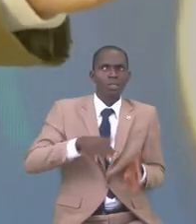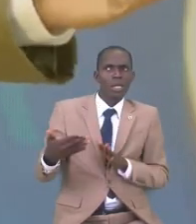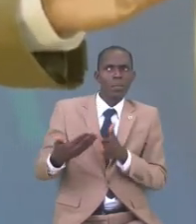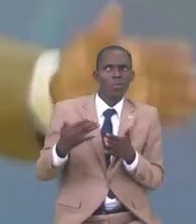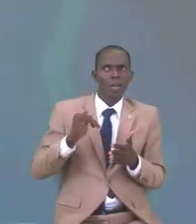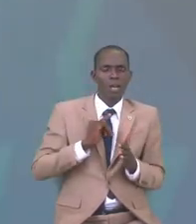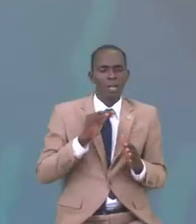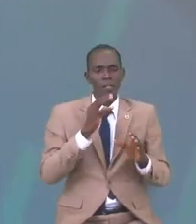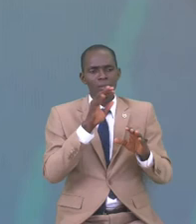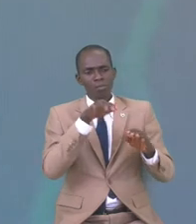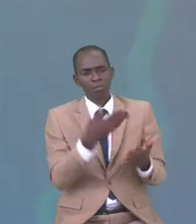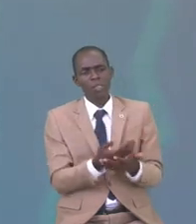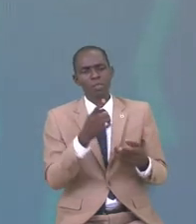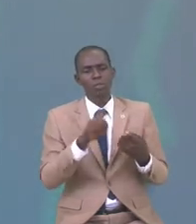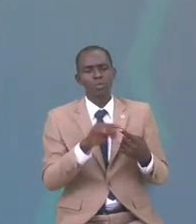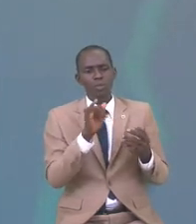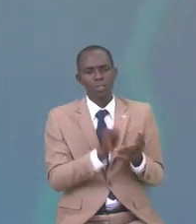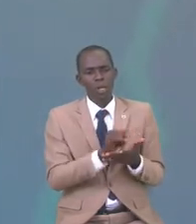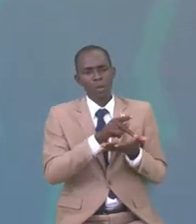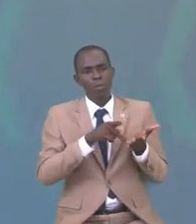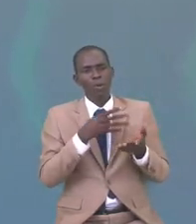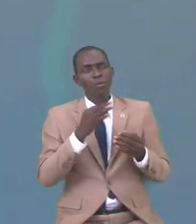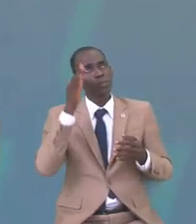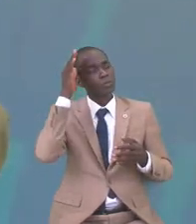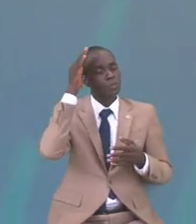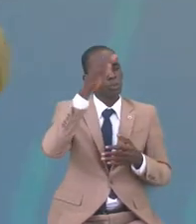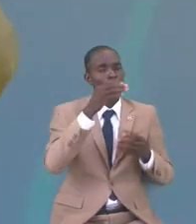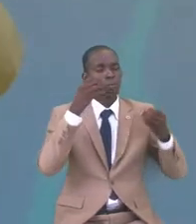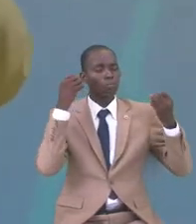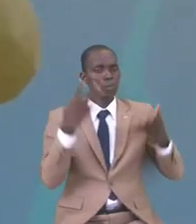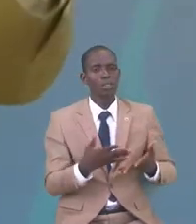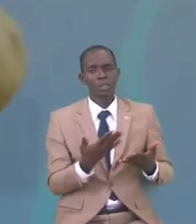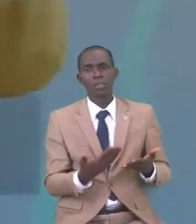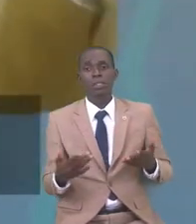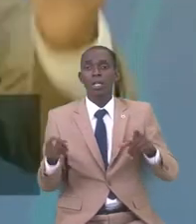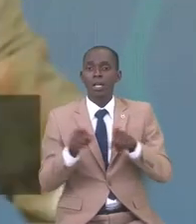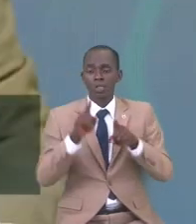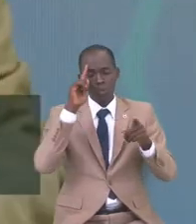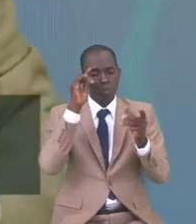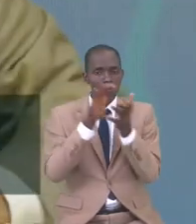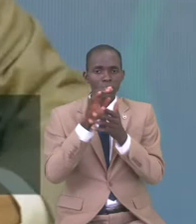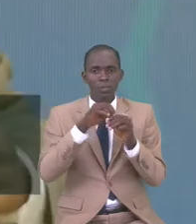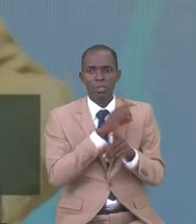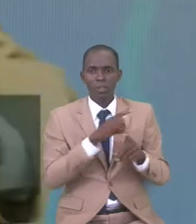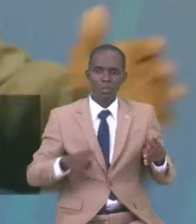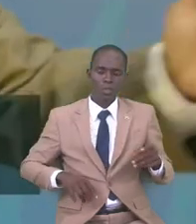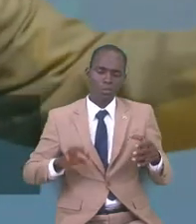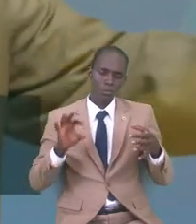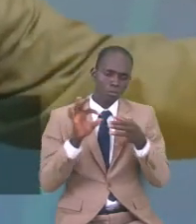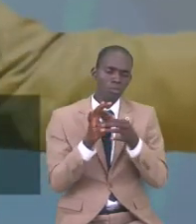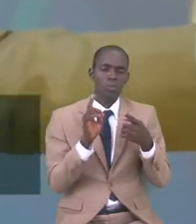get to the segment of plenty? If you obey the Lord, as you link up and hook up with the